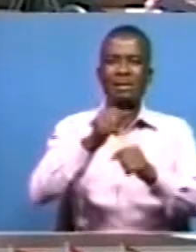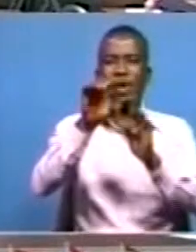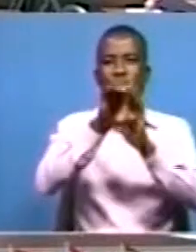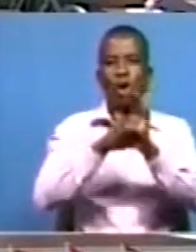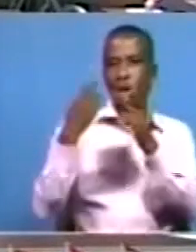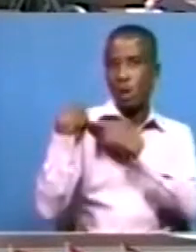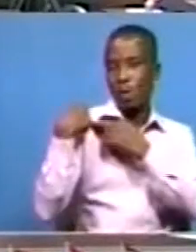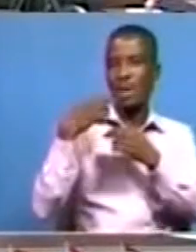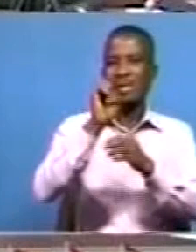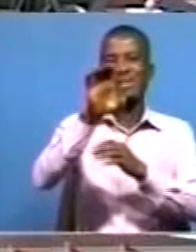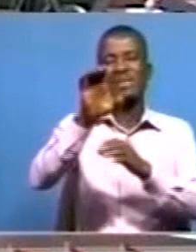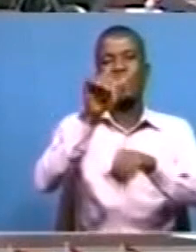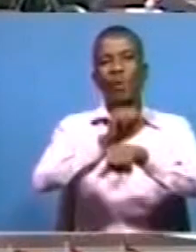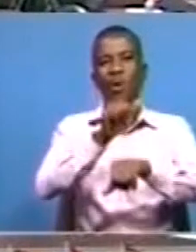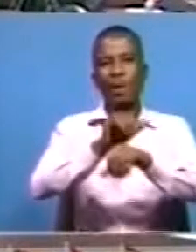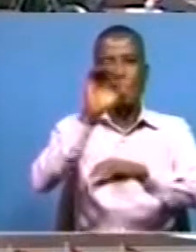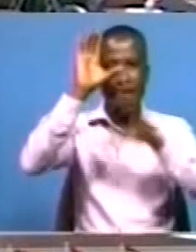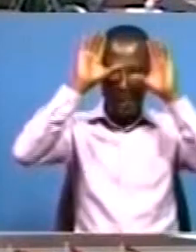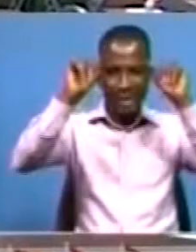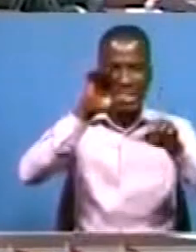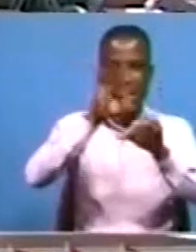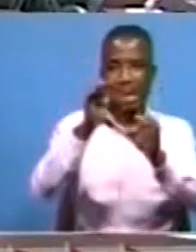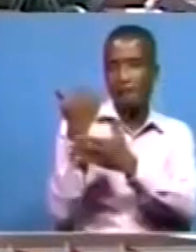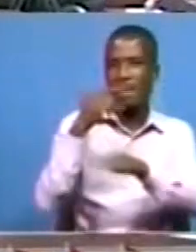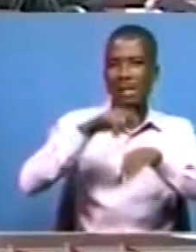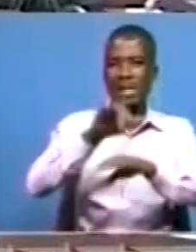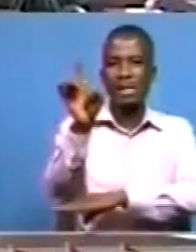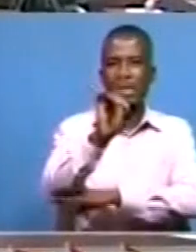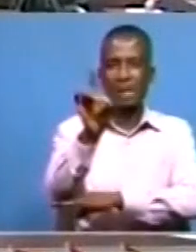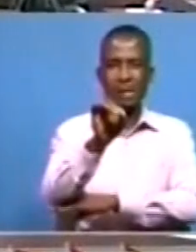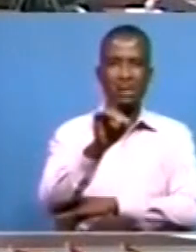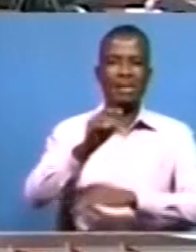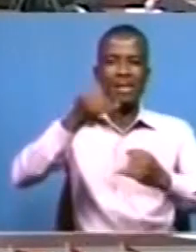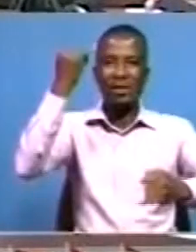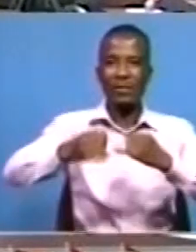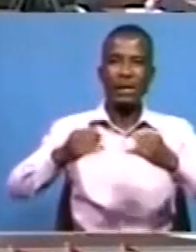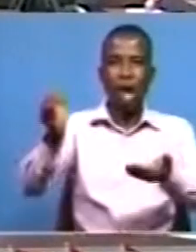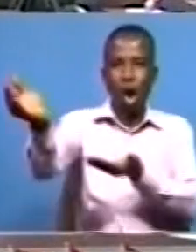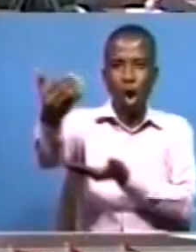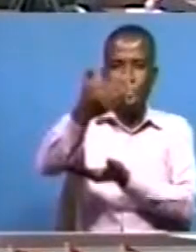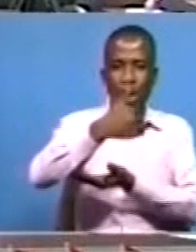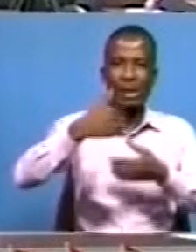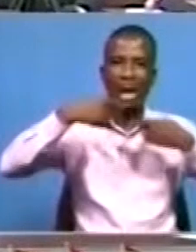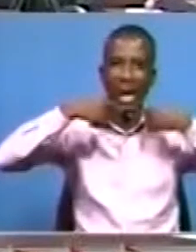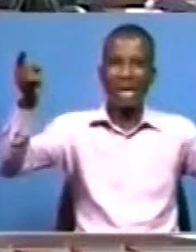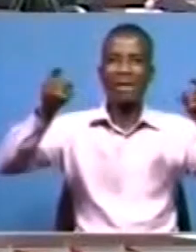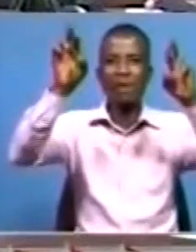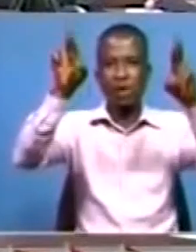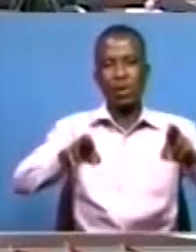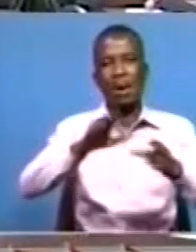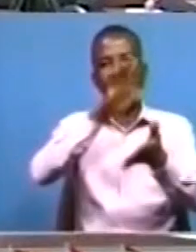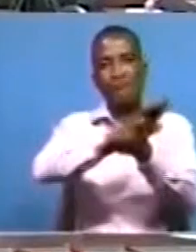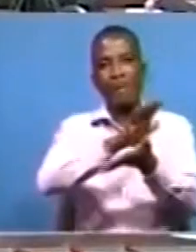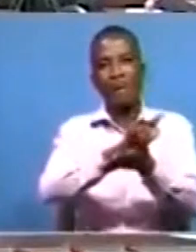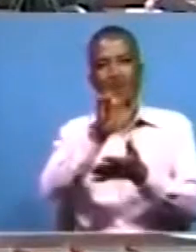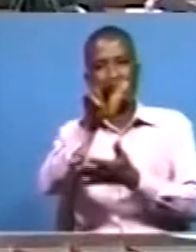as a returning officer for the presidential elections, particularly with the final collation of voting returns resulting in the Form 13